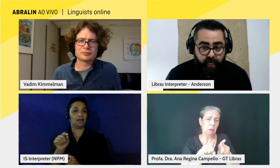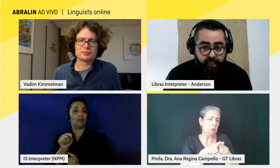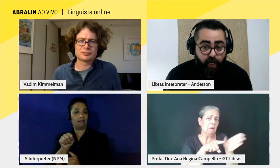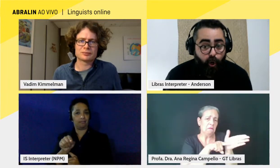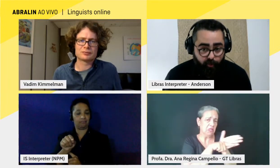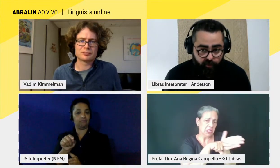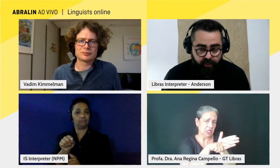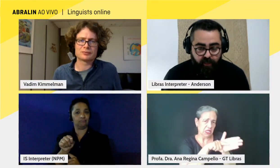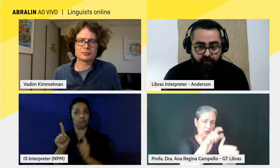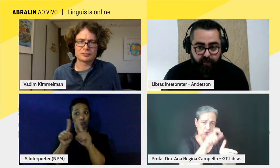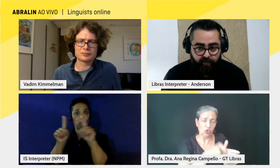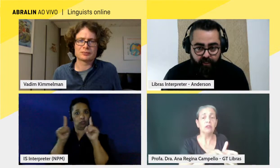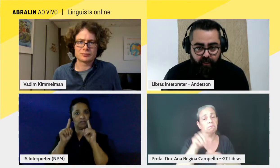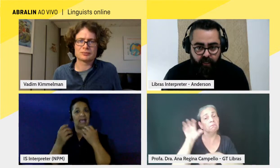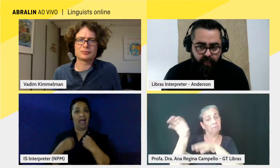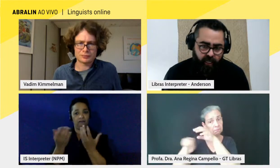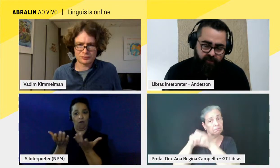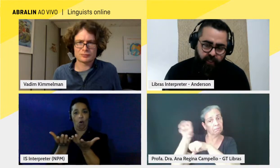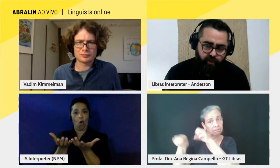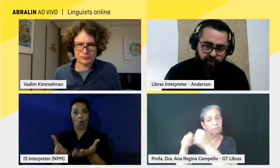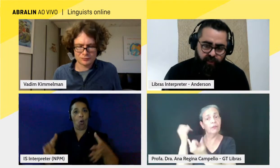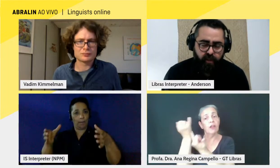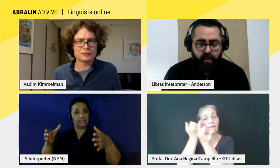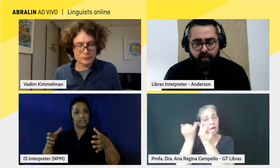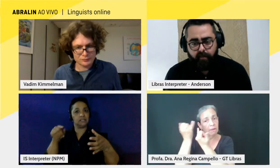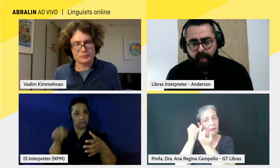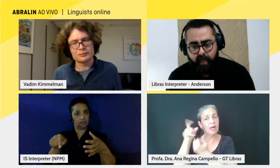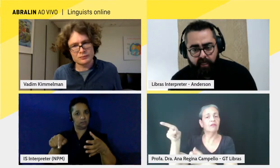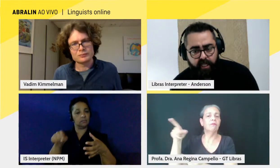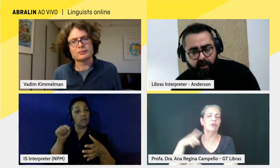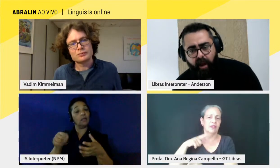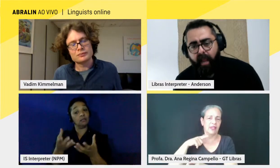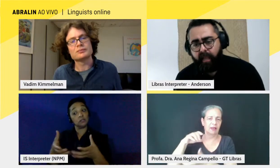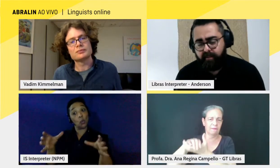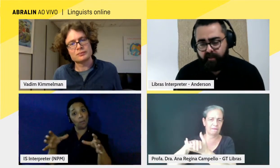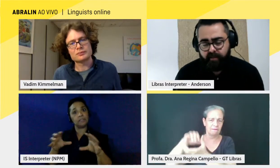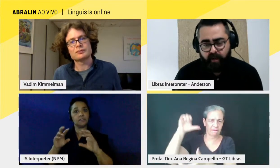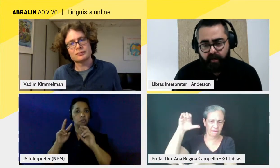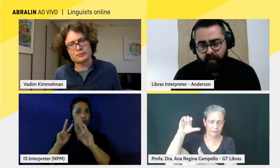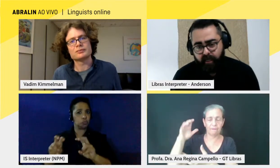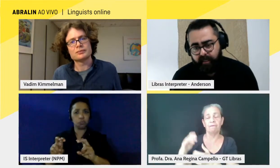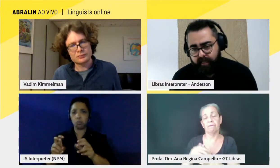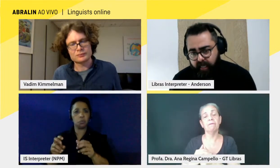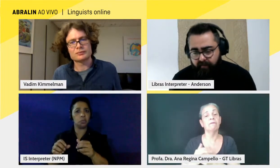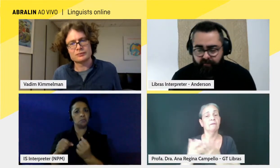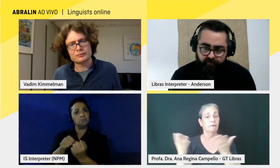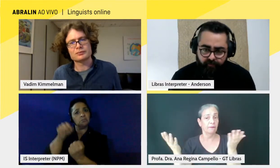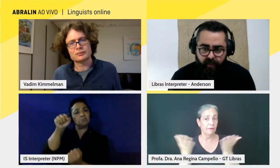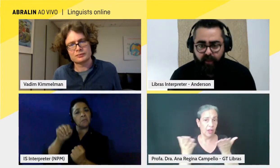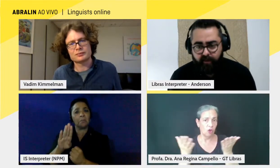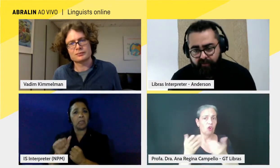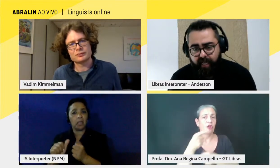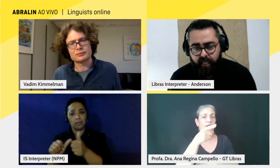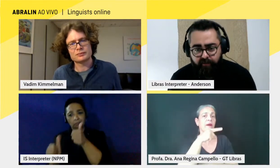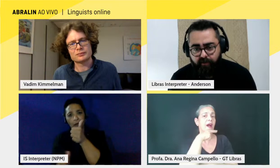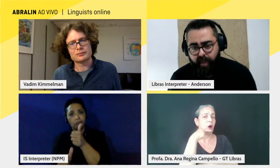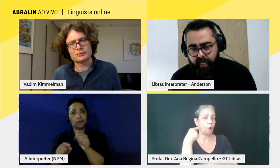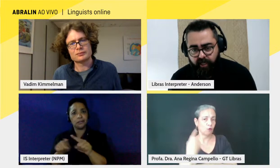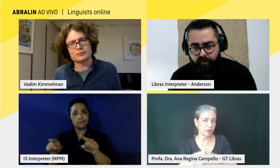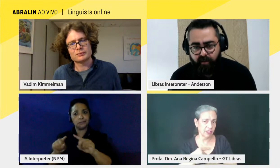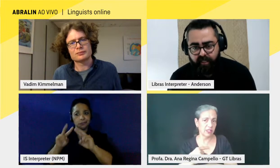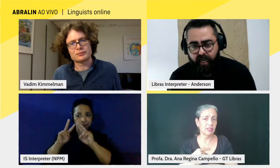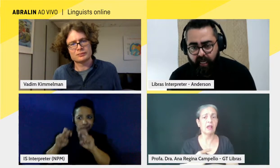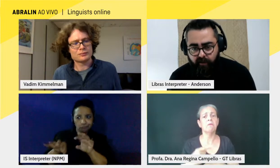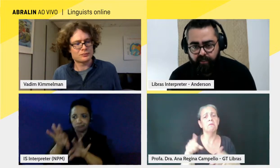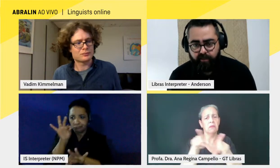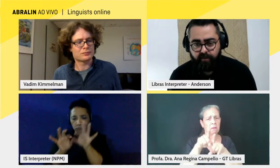it has a corpus of Libras, and it has been used by undergrads that they can find information